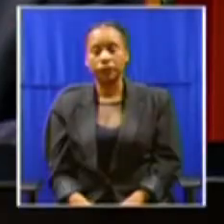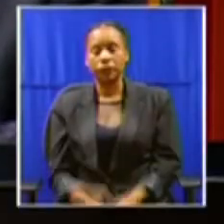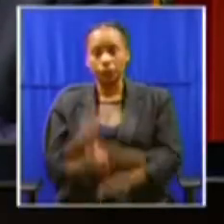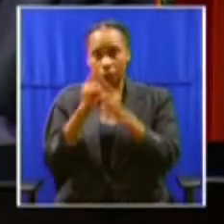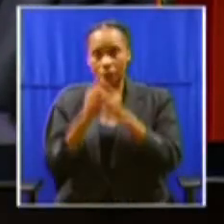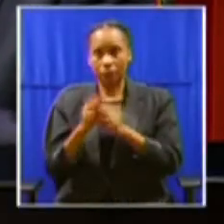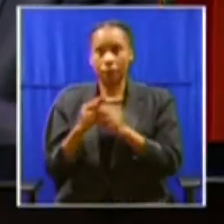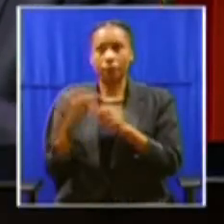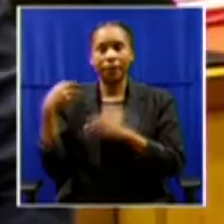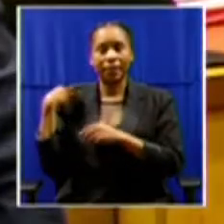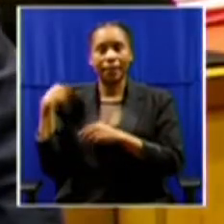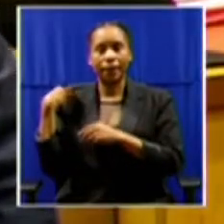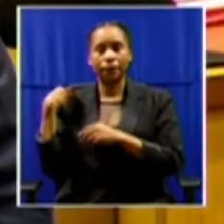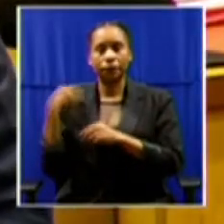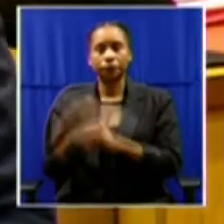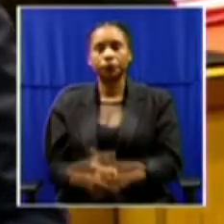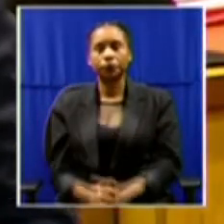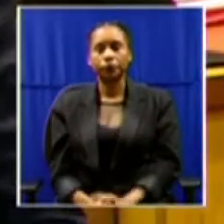Minister.